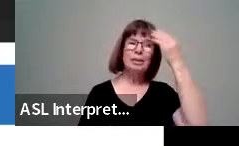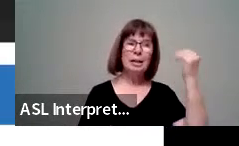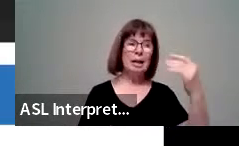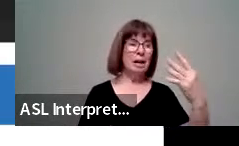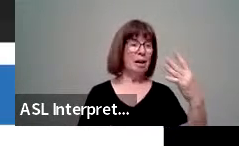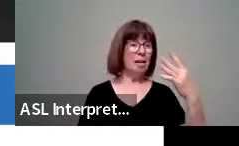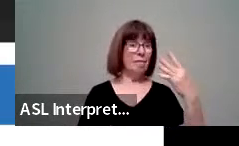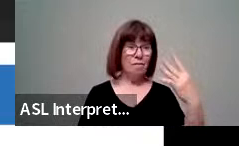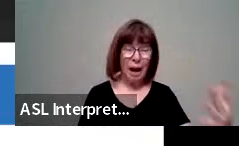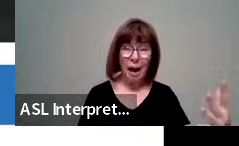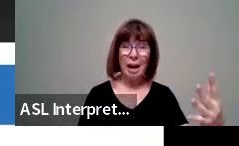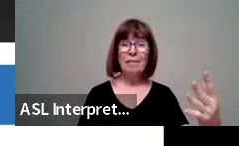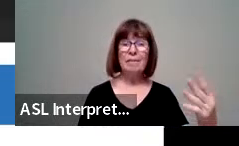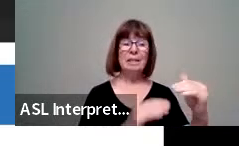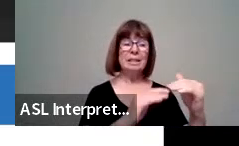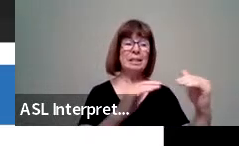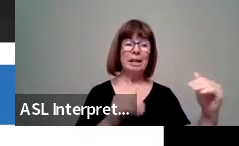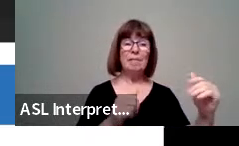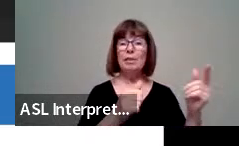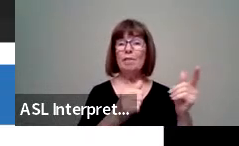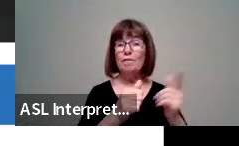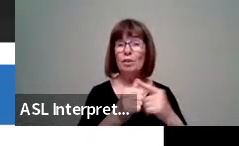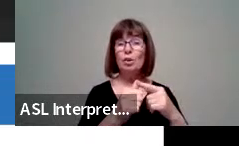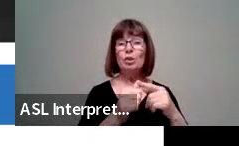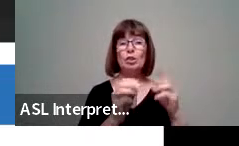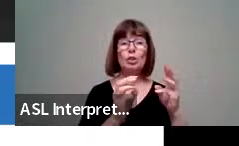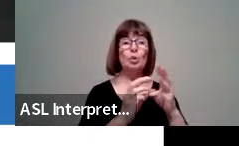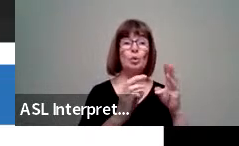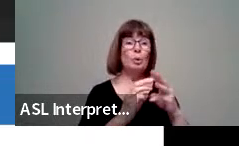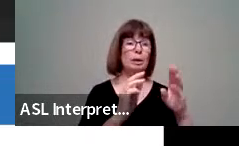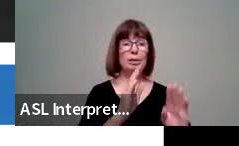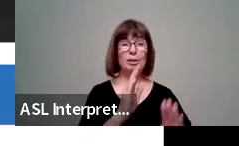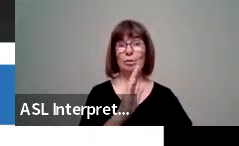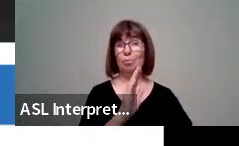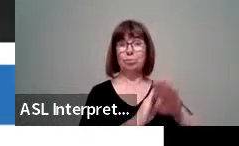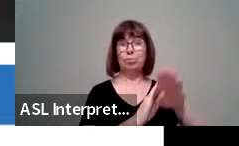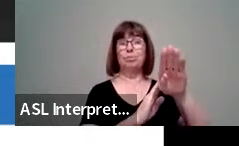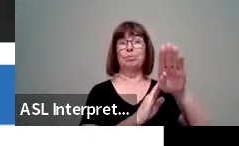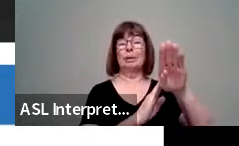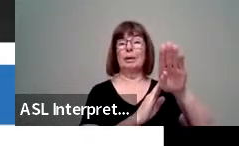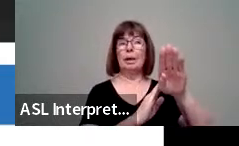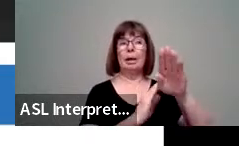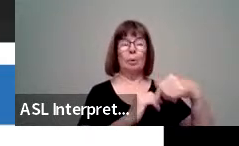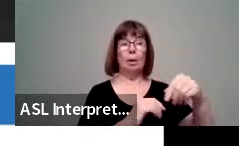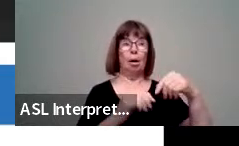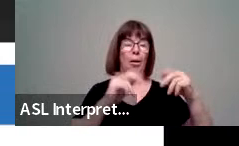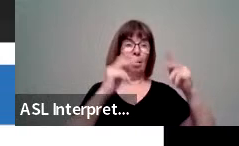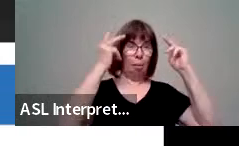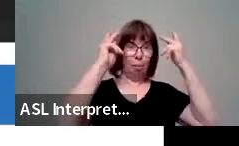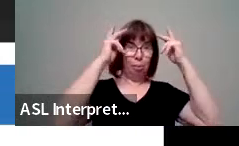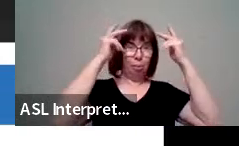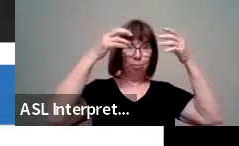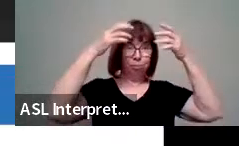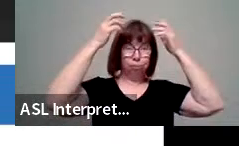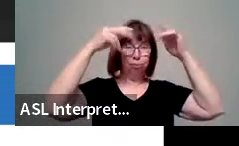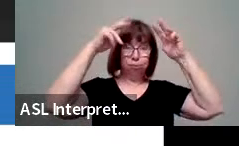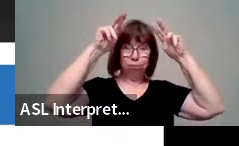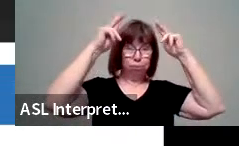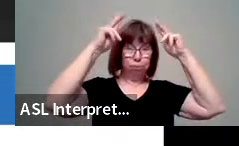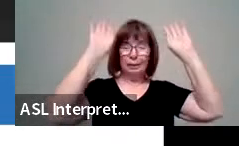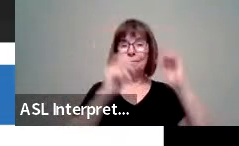is the level of the first winter surge when we were all completely freaked out. And actually a lot of